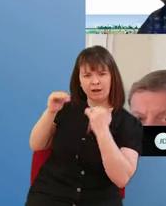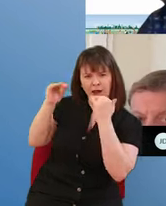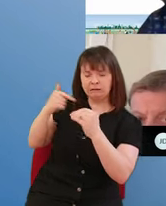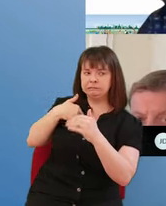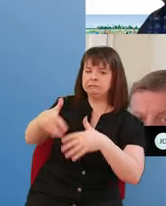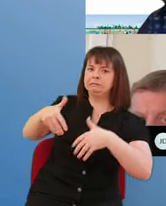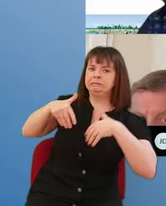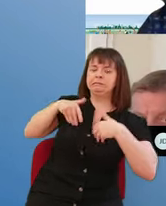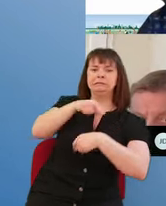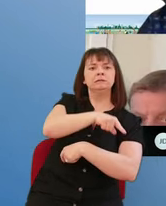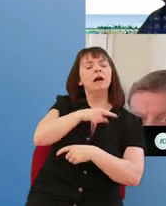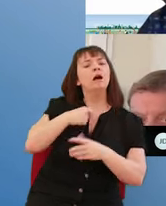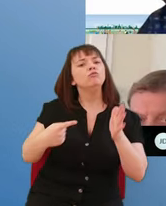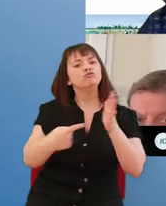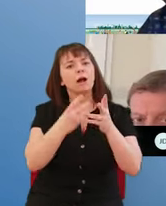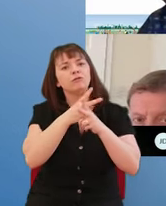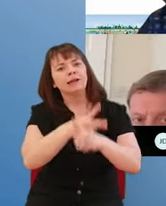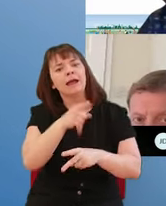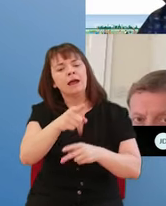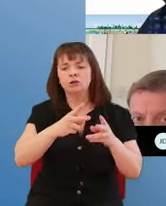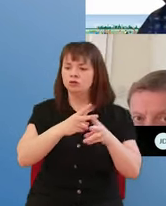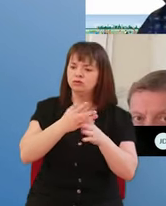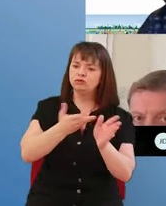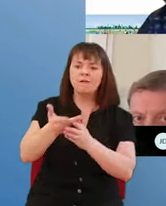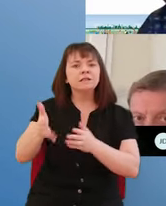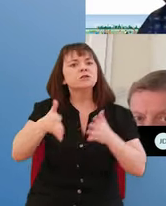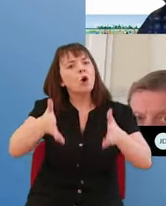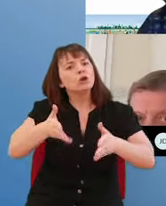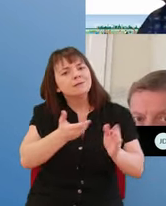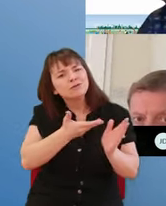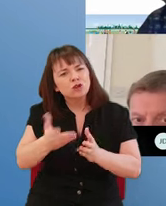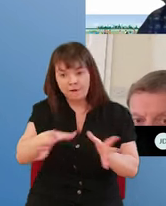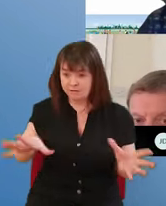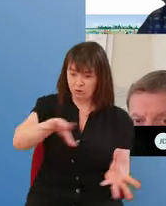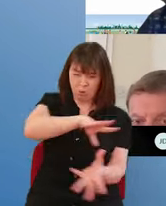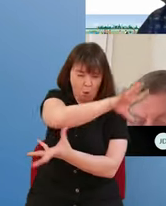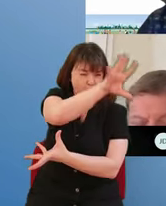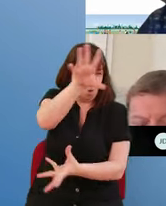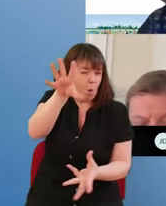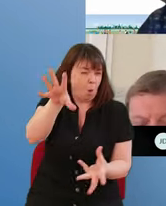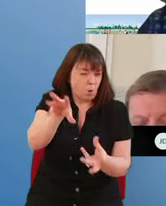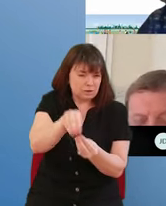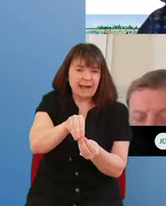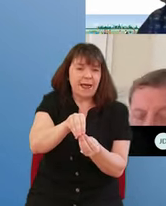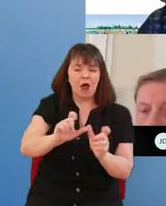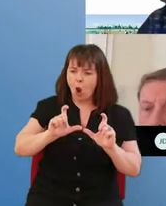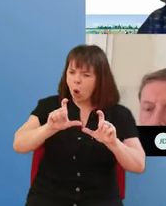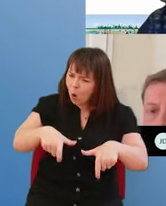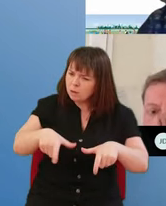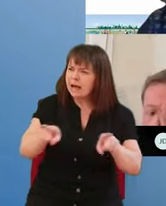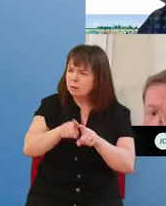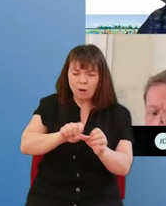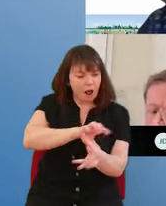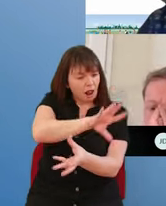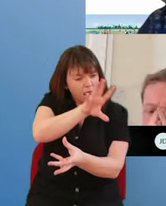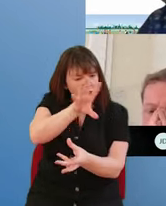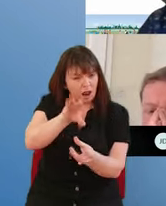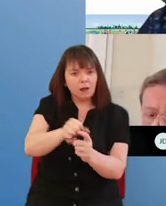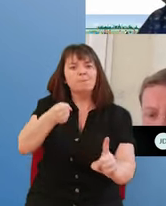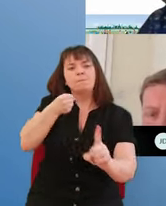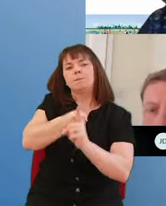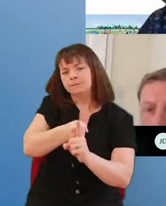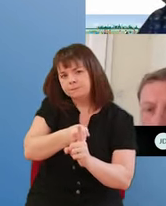significant impact on people with diabetes. We anticipate, I've been involved with a research team globally actually